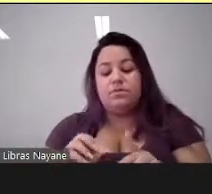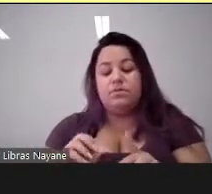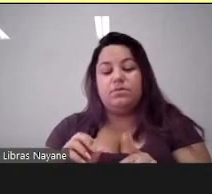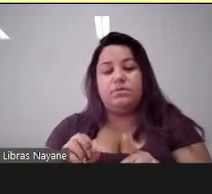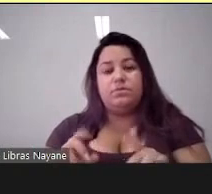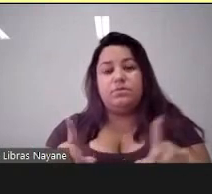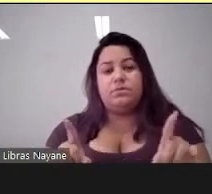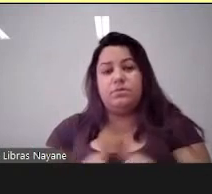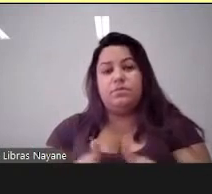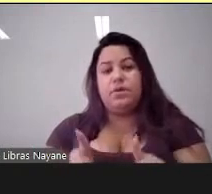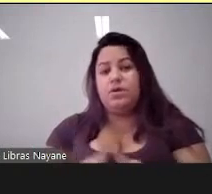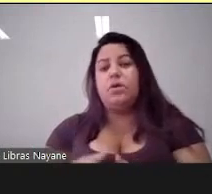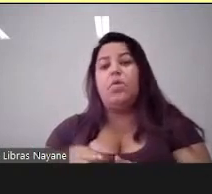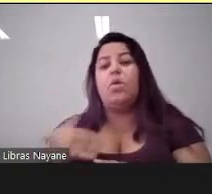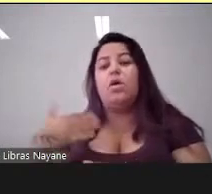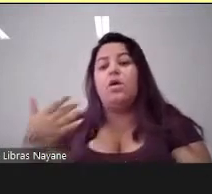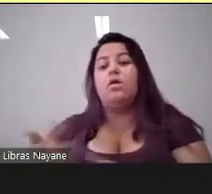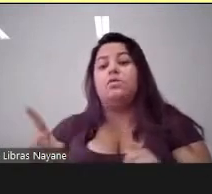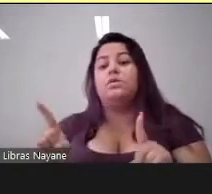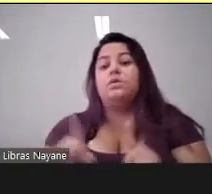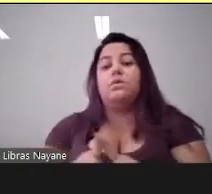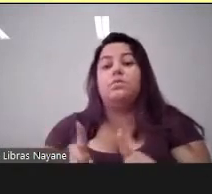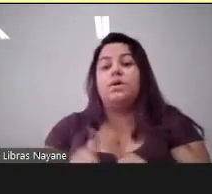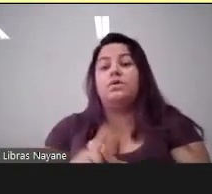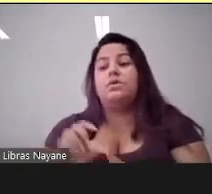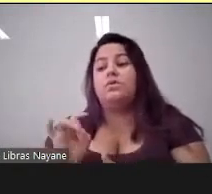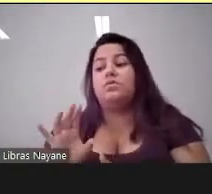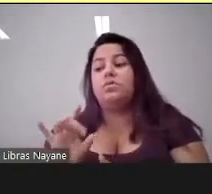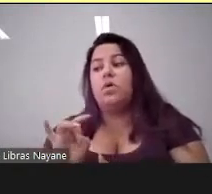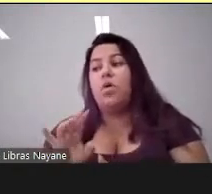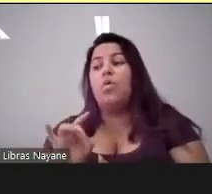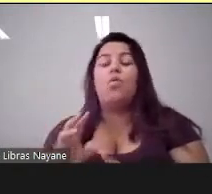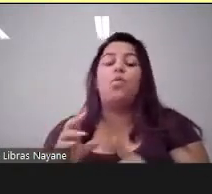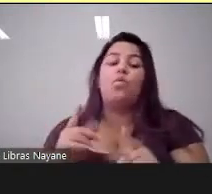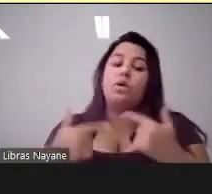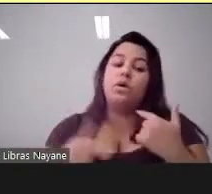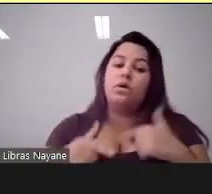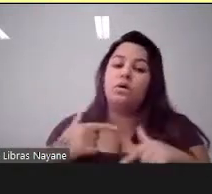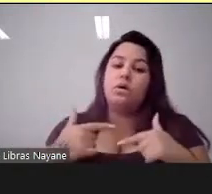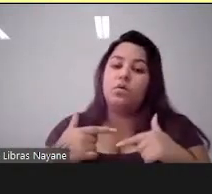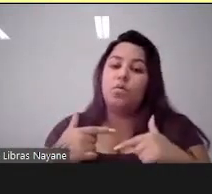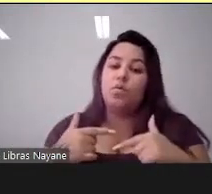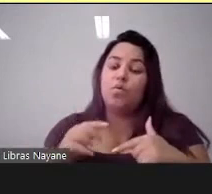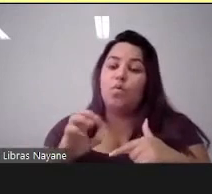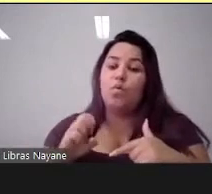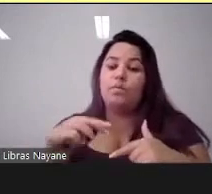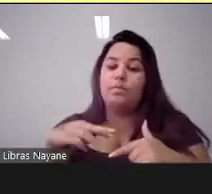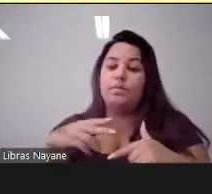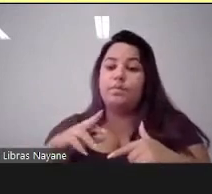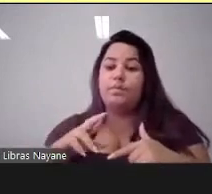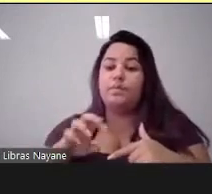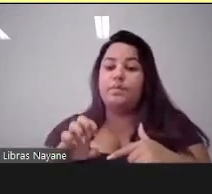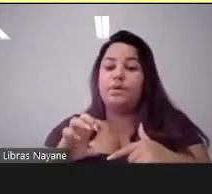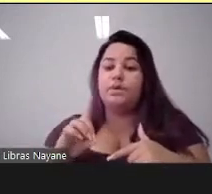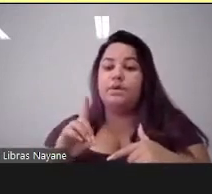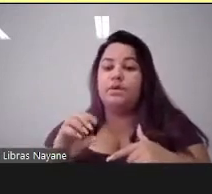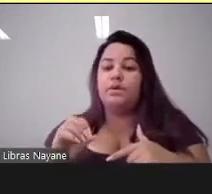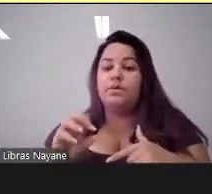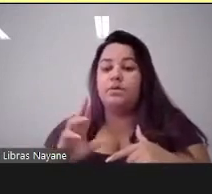of employment. So on one side, this has to do with the